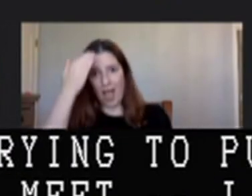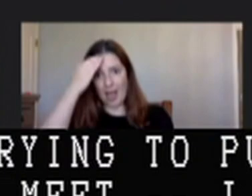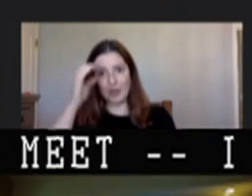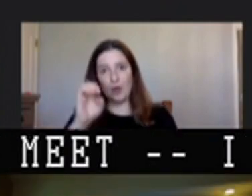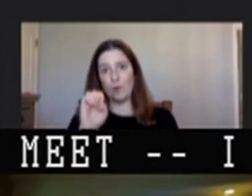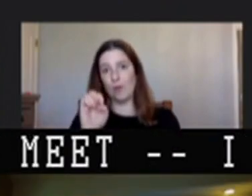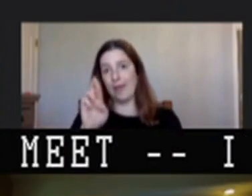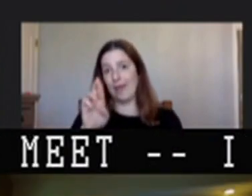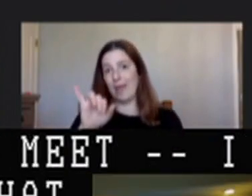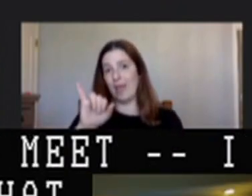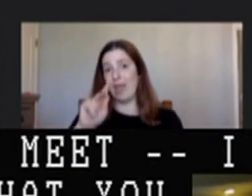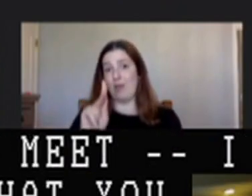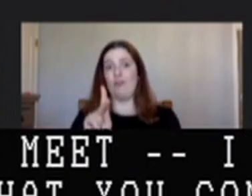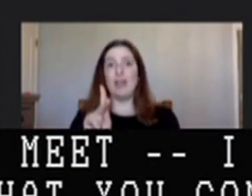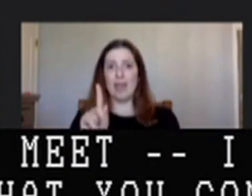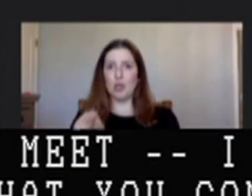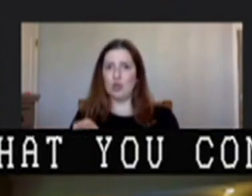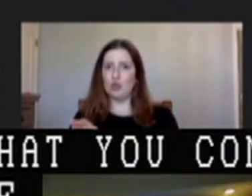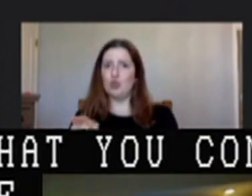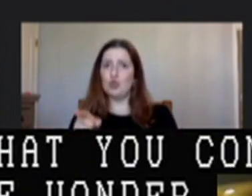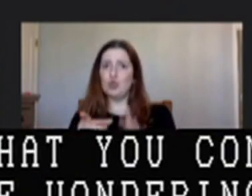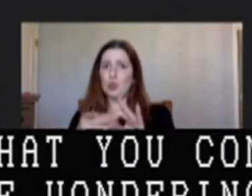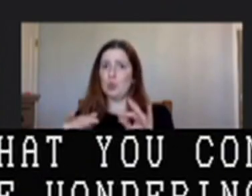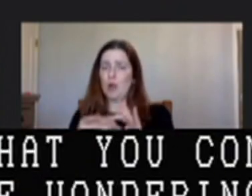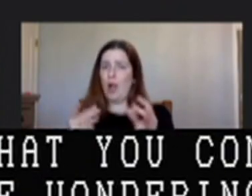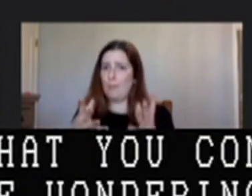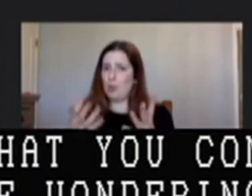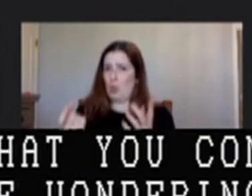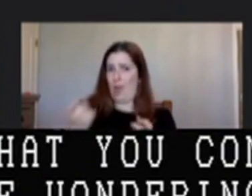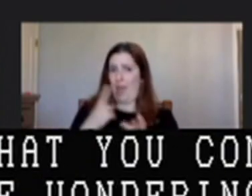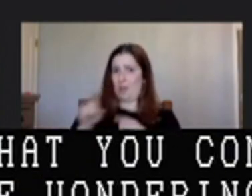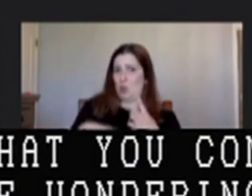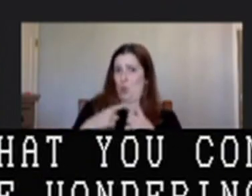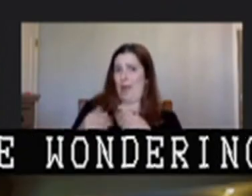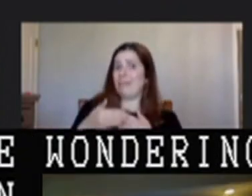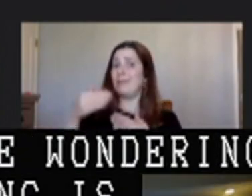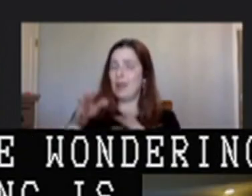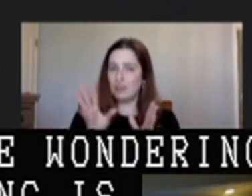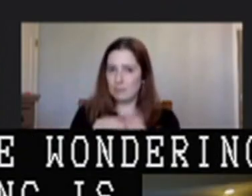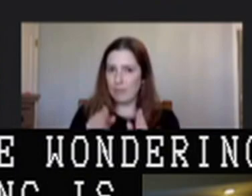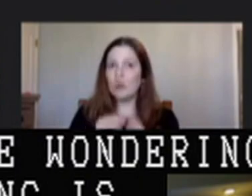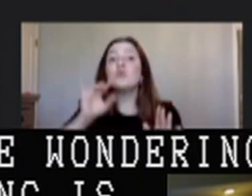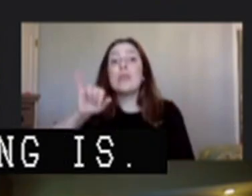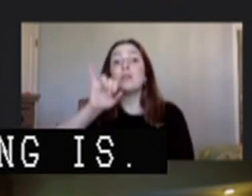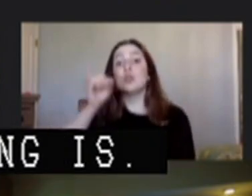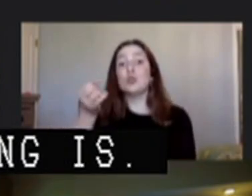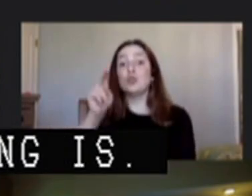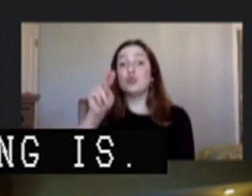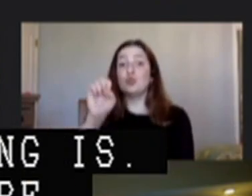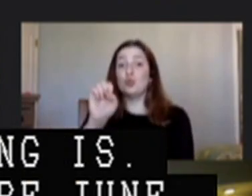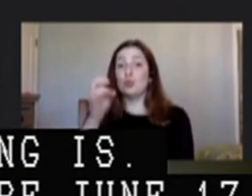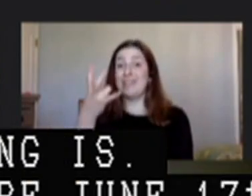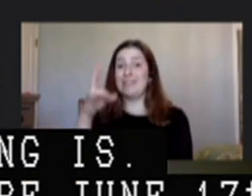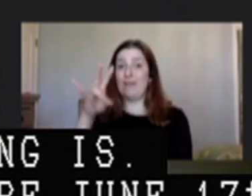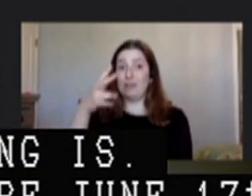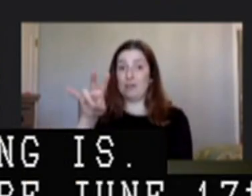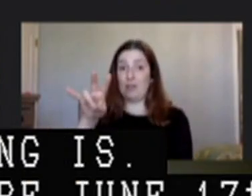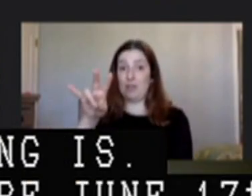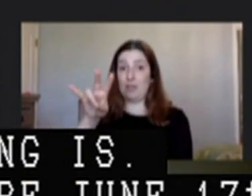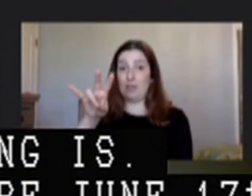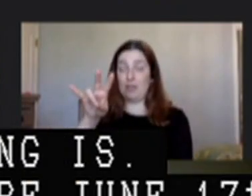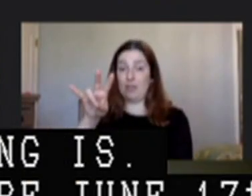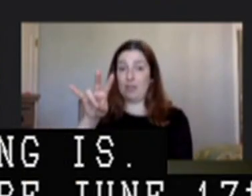that you're wondering when the next meeting is. The next meeting will be June 17th. June